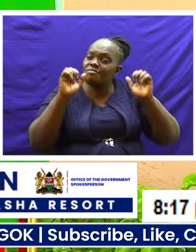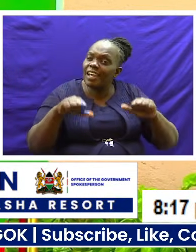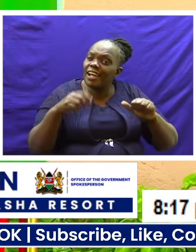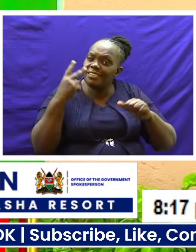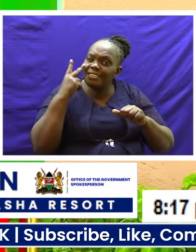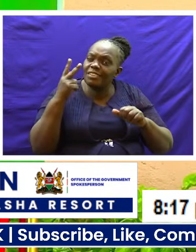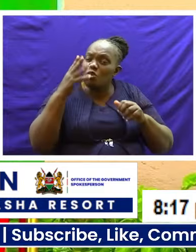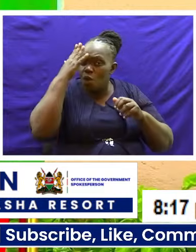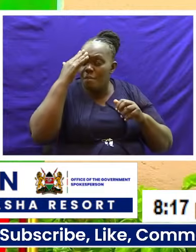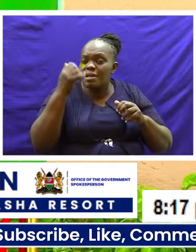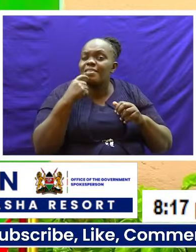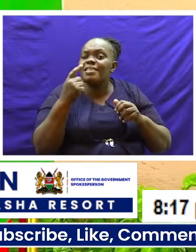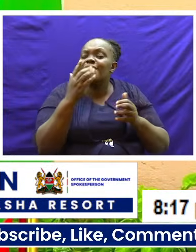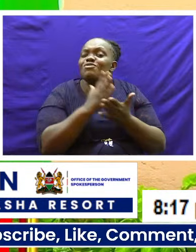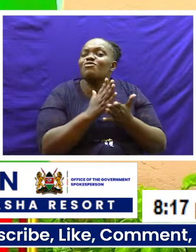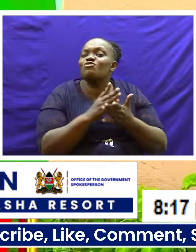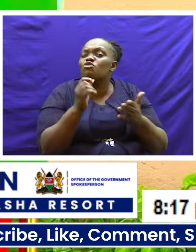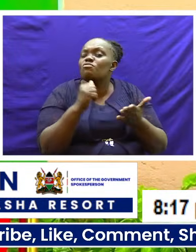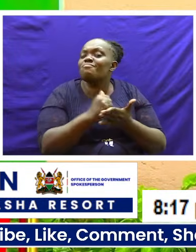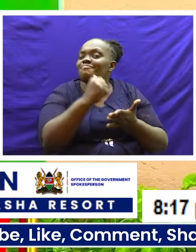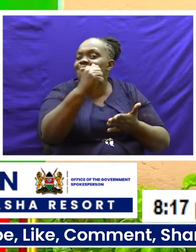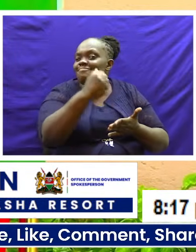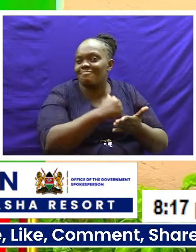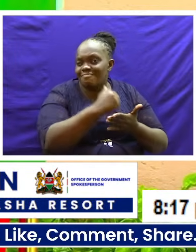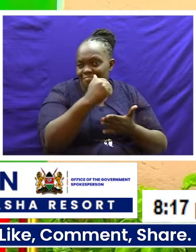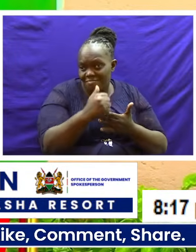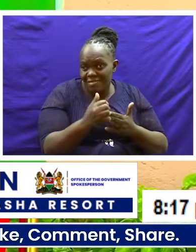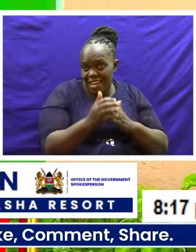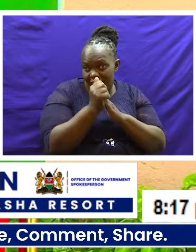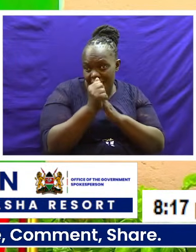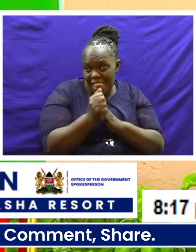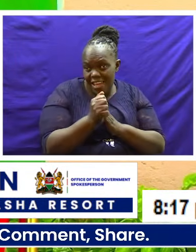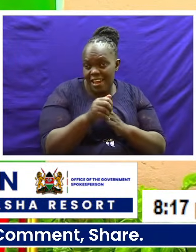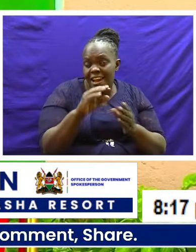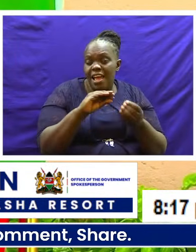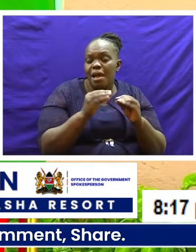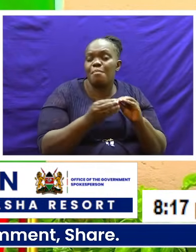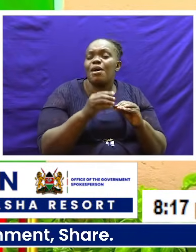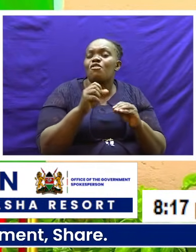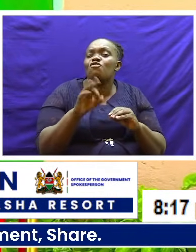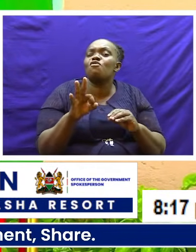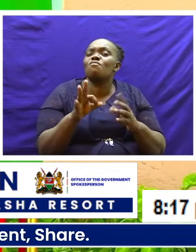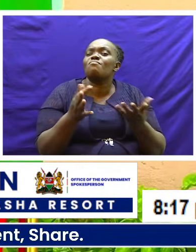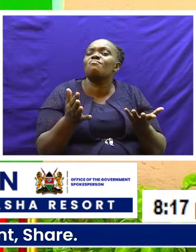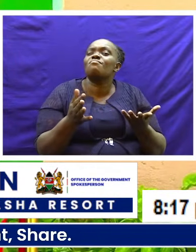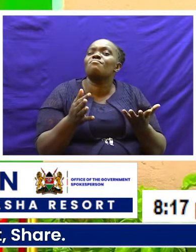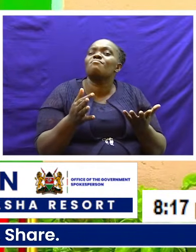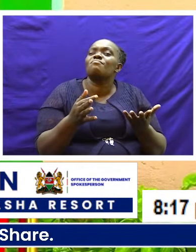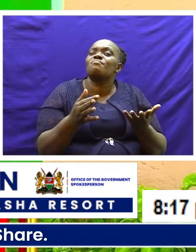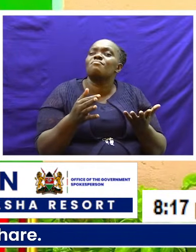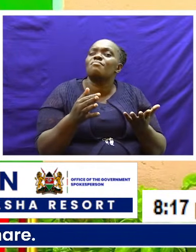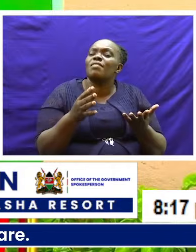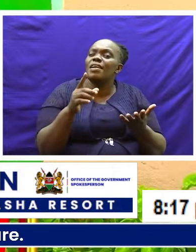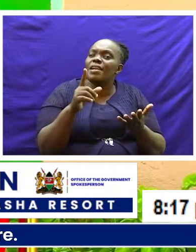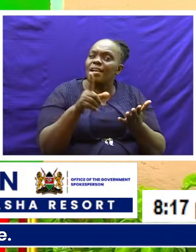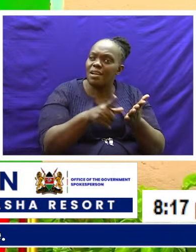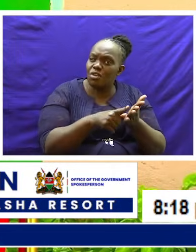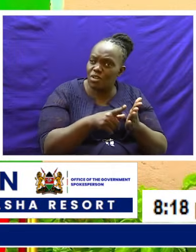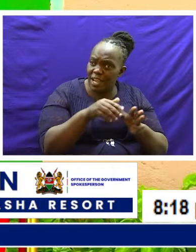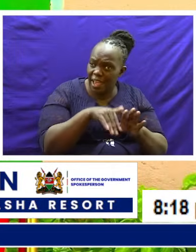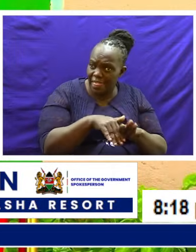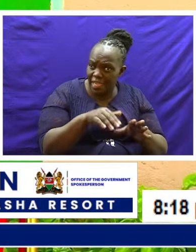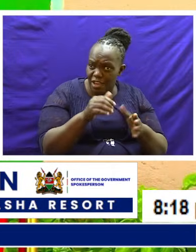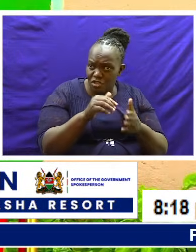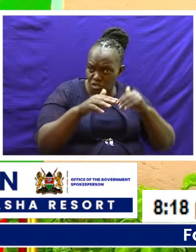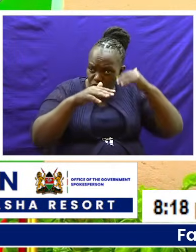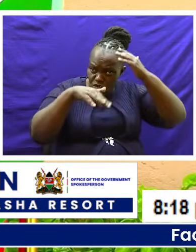why I say this is because placement was guided by the number of beds in the universities. So